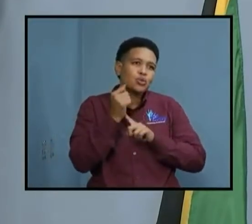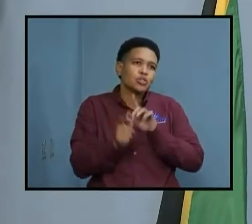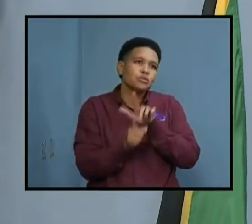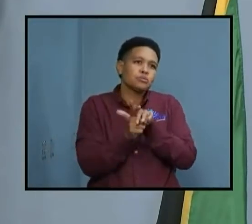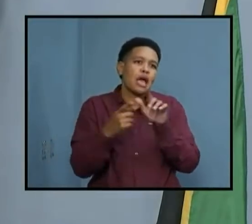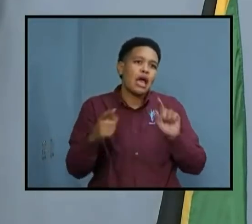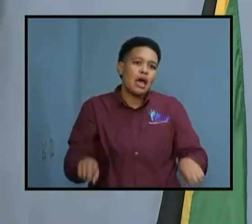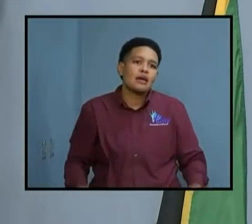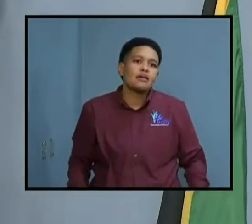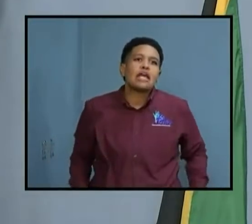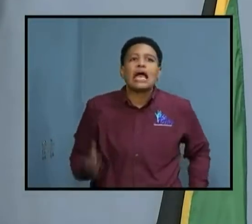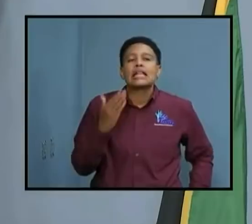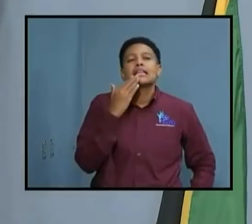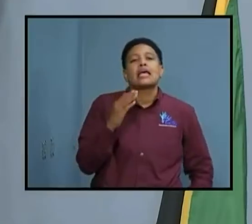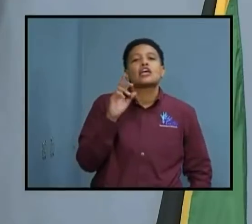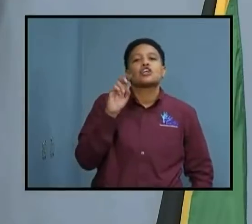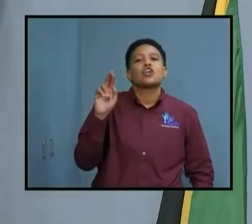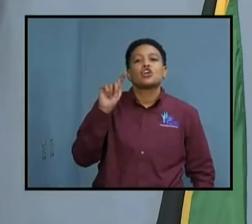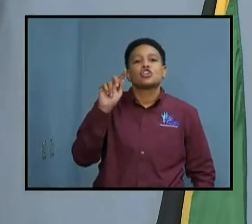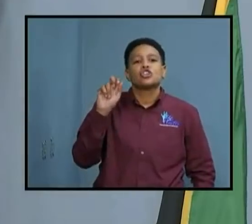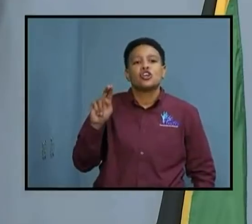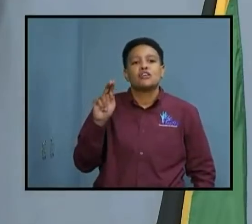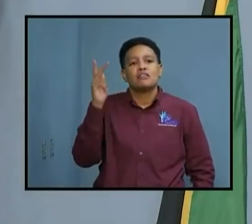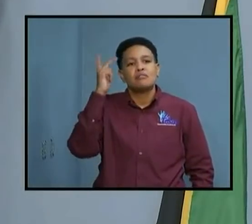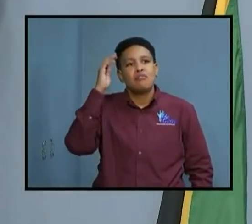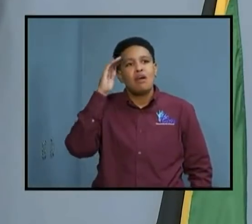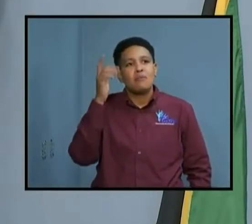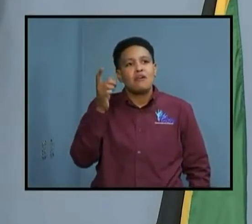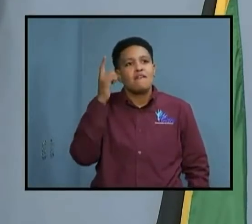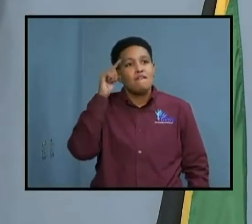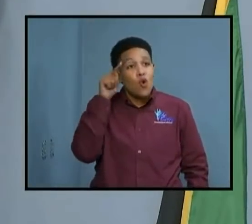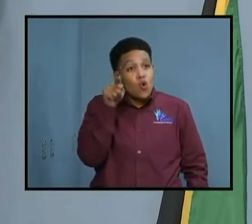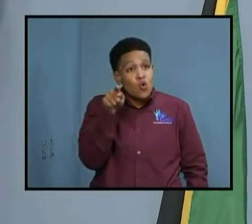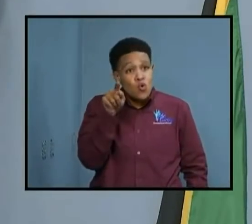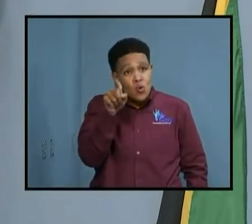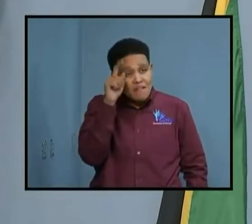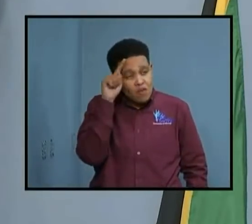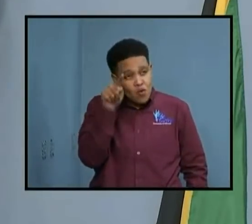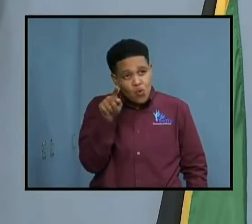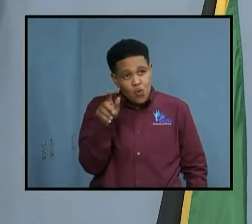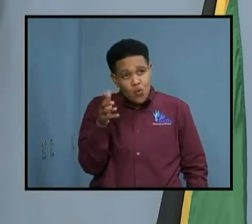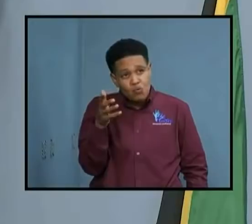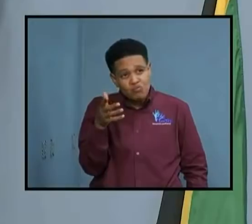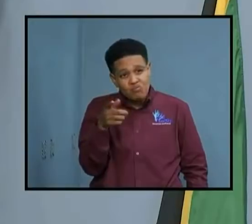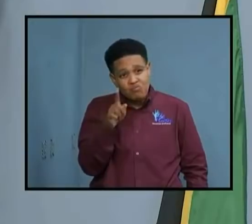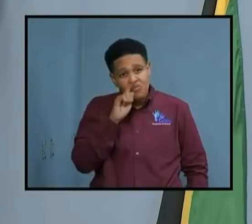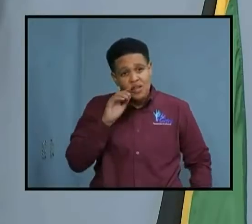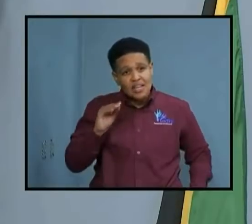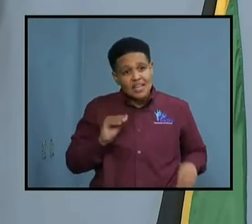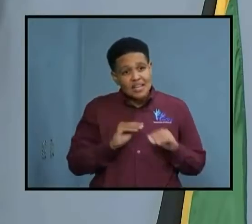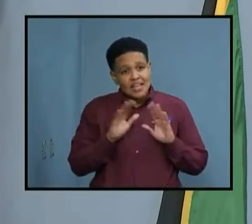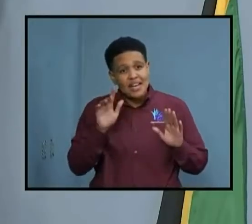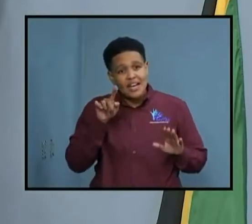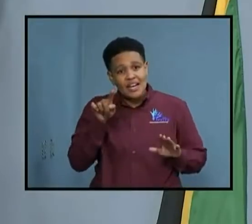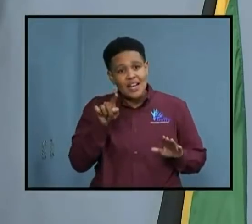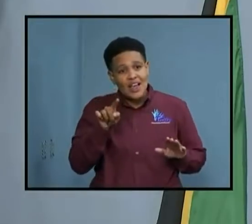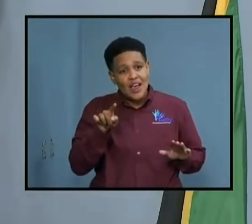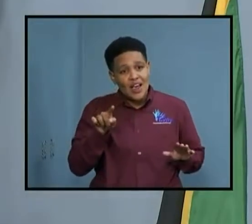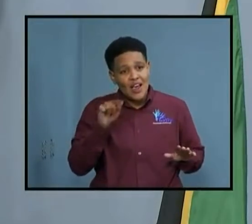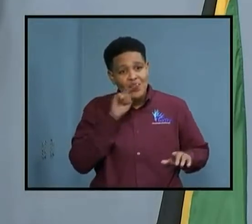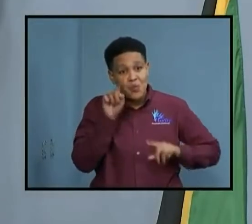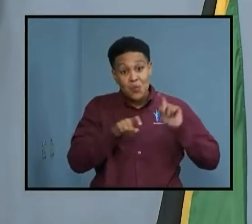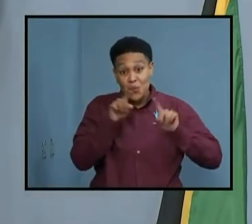circumstances. Thank you, Dr. Tufton. Prime Minister, question for you. Clearly, yours truly is being pressured this evening with all